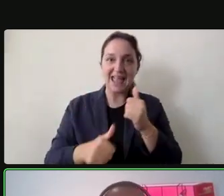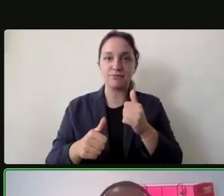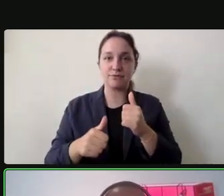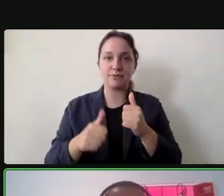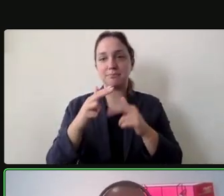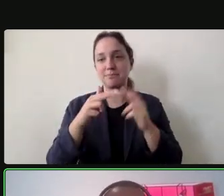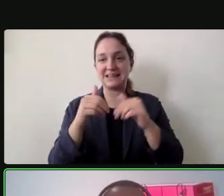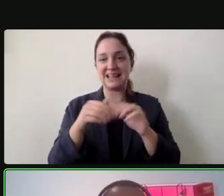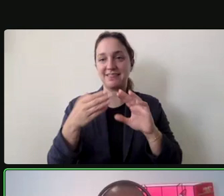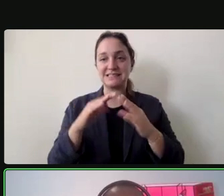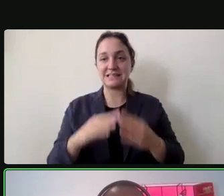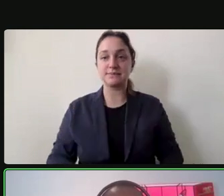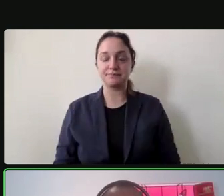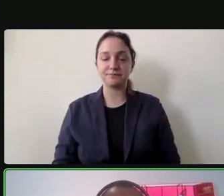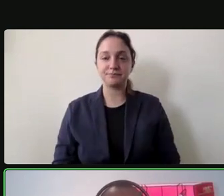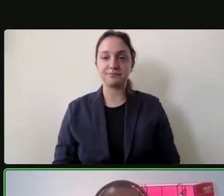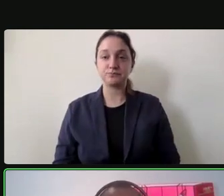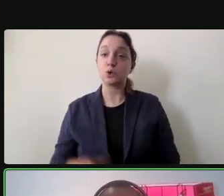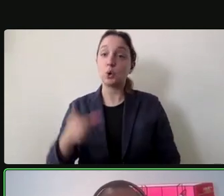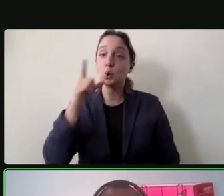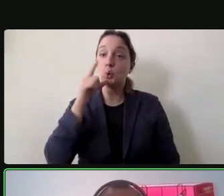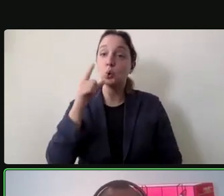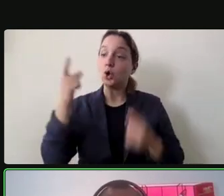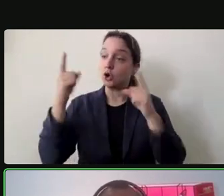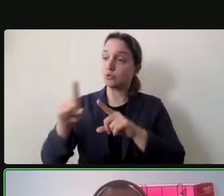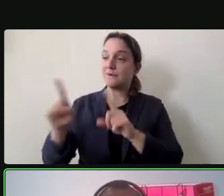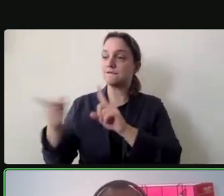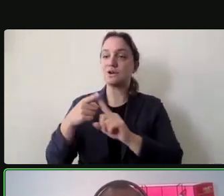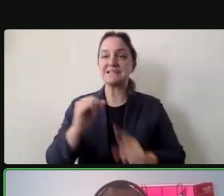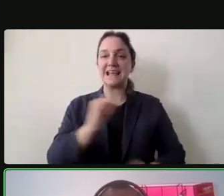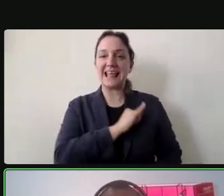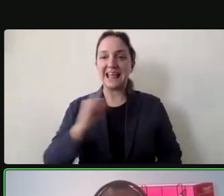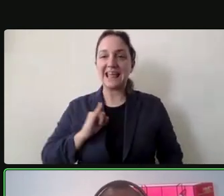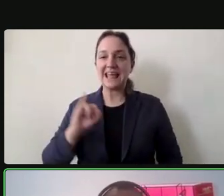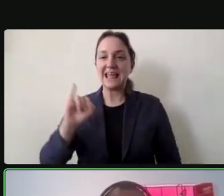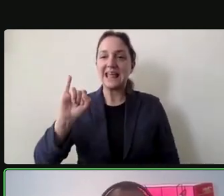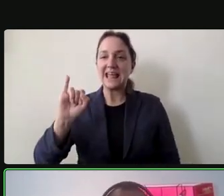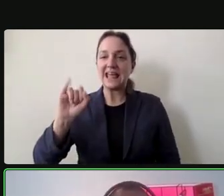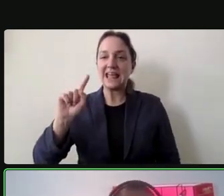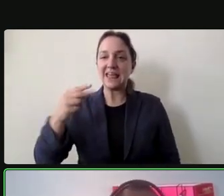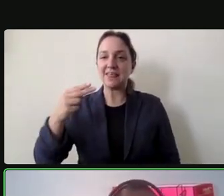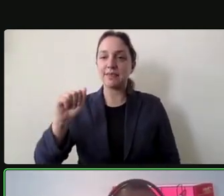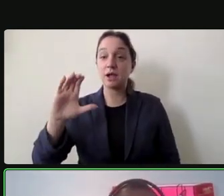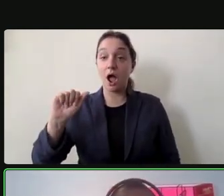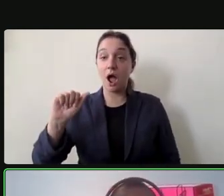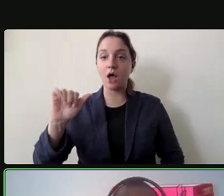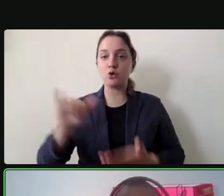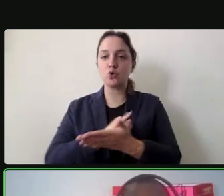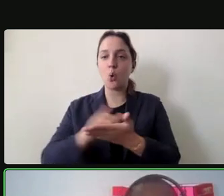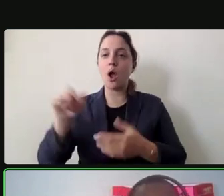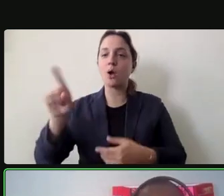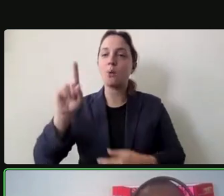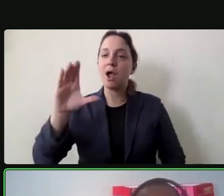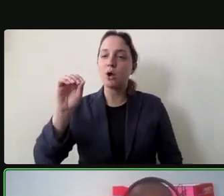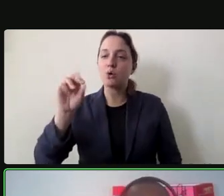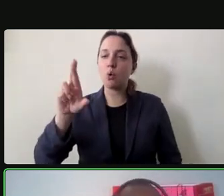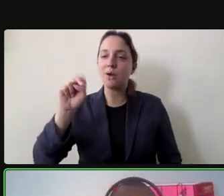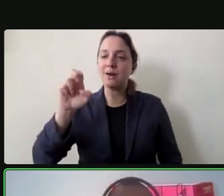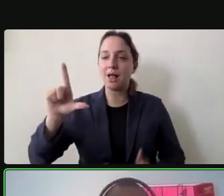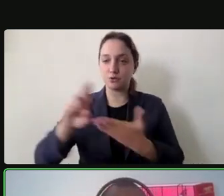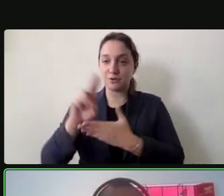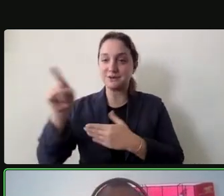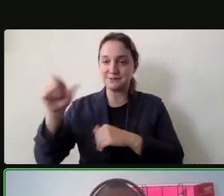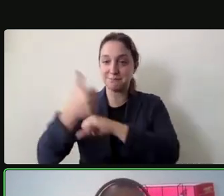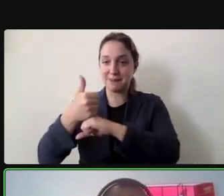first city to agree to do this was Ithaca, New York, where Cornell University is located. They've got about 6,000 buildings. And we